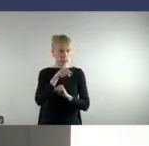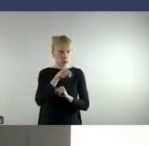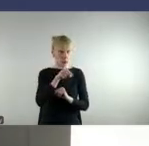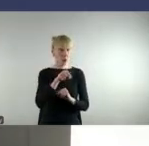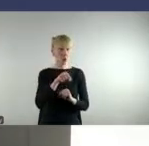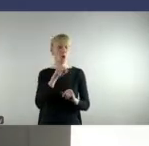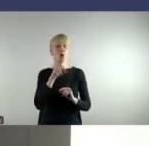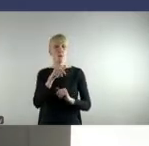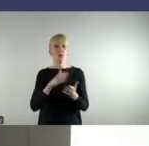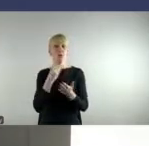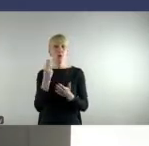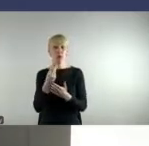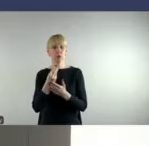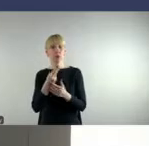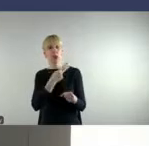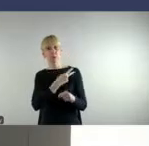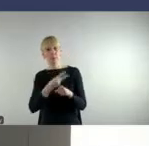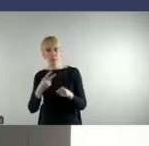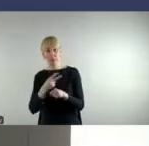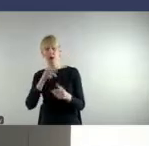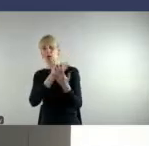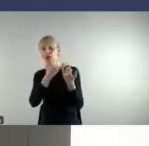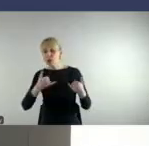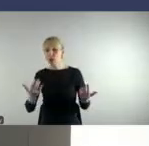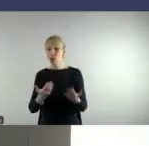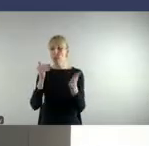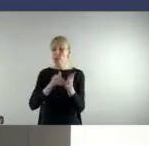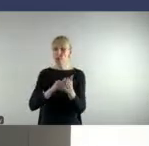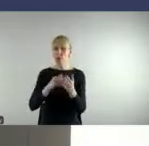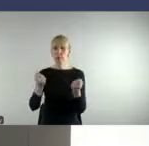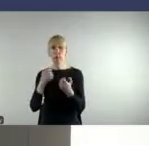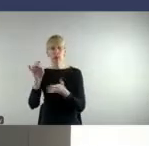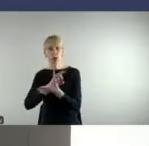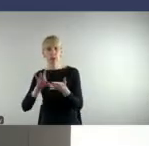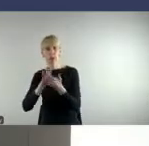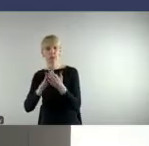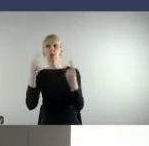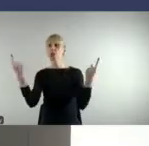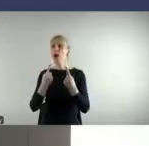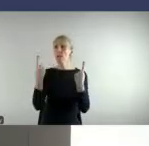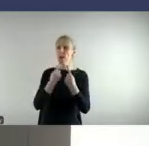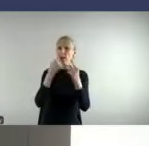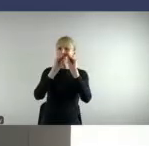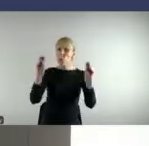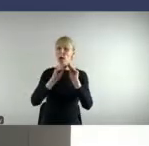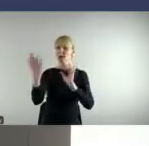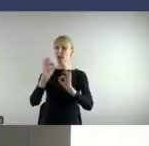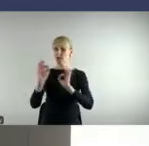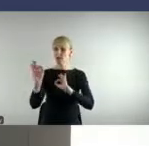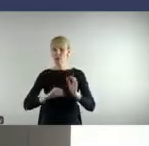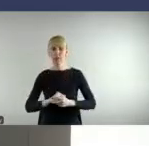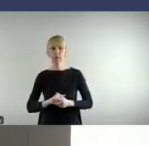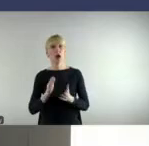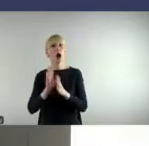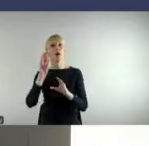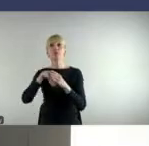Apart from that, providing municipalities with equipment, materials, and infrastructure, including investment needs of the municipalities, training activities, information education